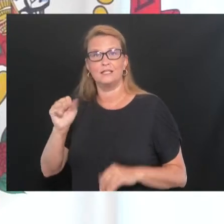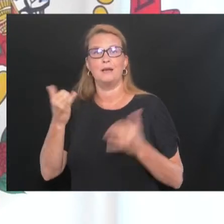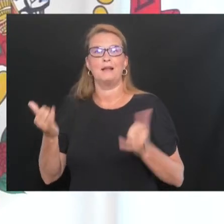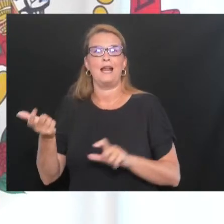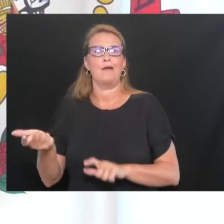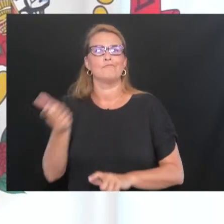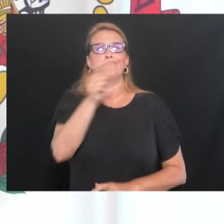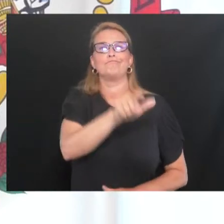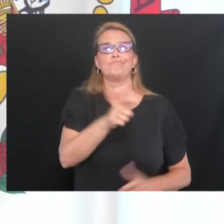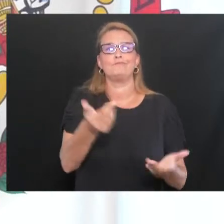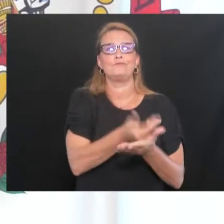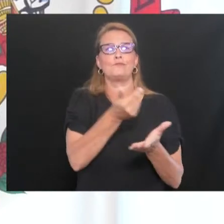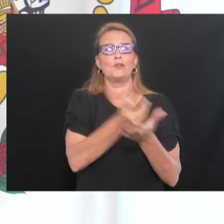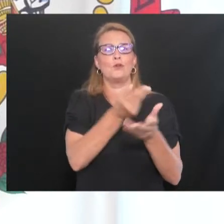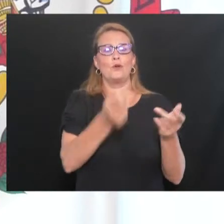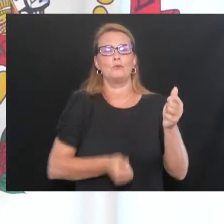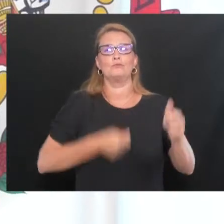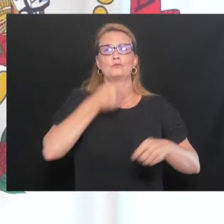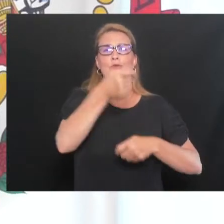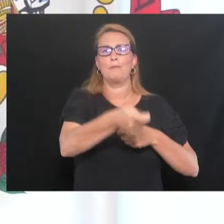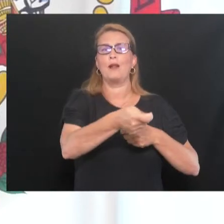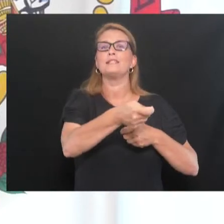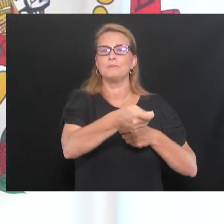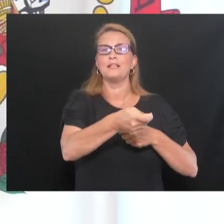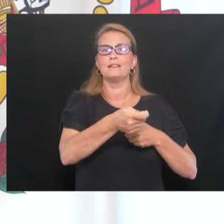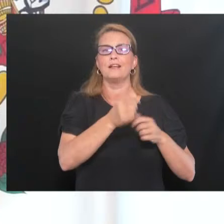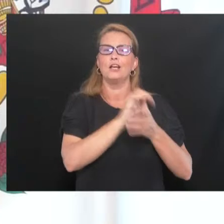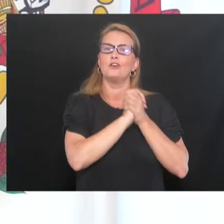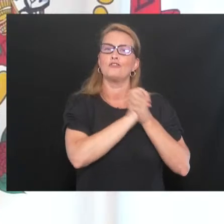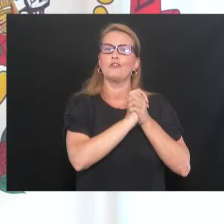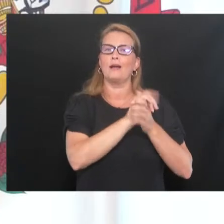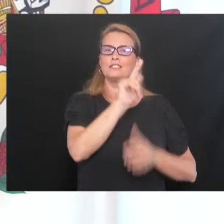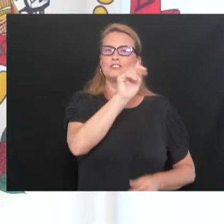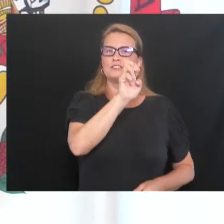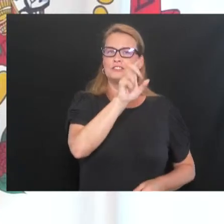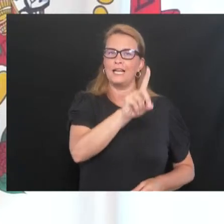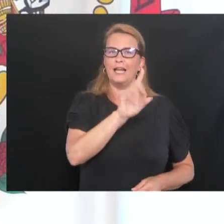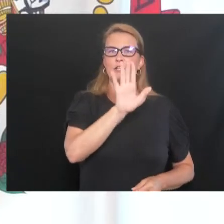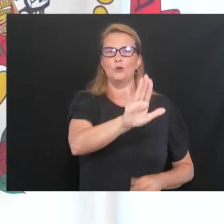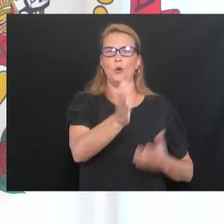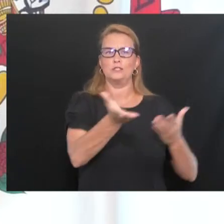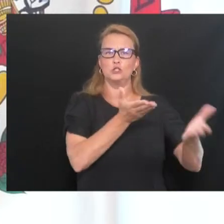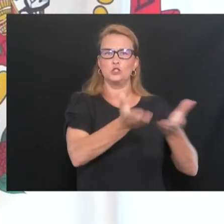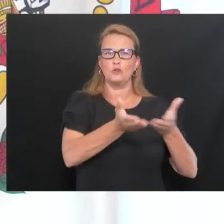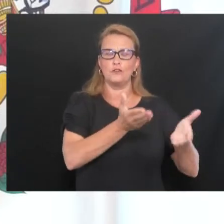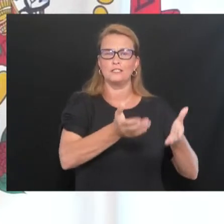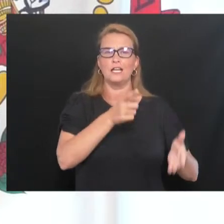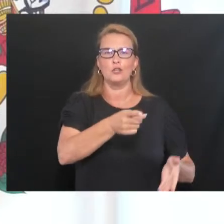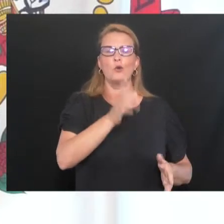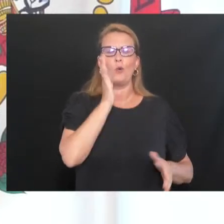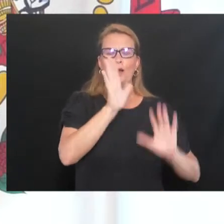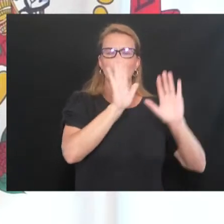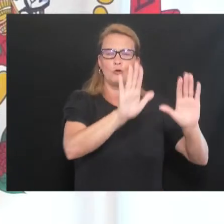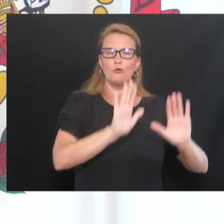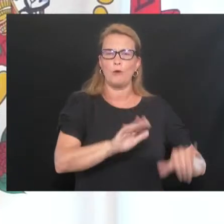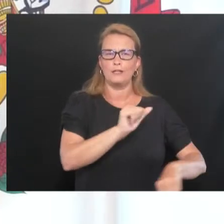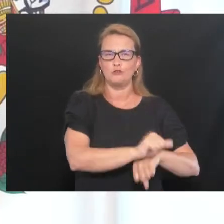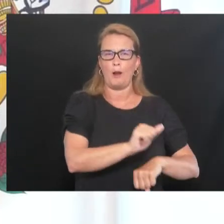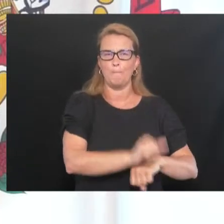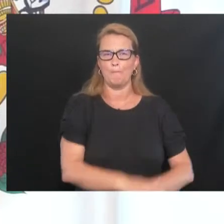continue to run forward. And congratulations, Ted, and thank you so much for all your service and and I know you'll do a fabulous job.